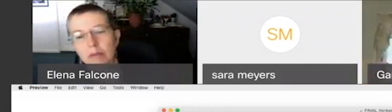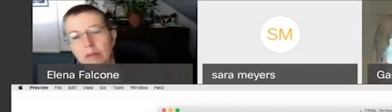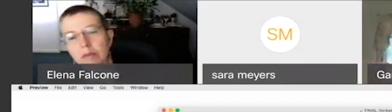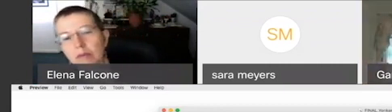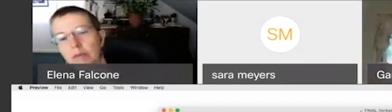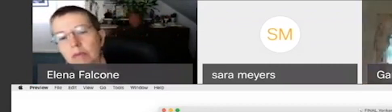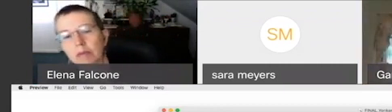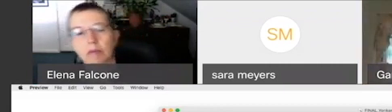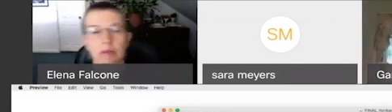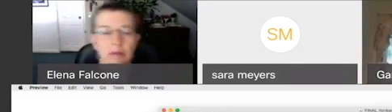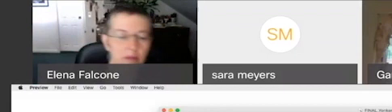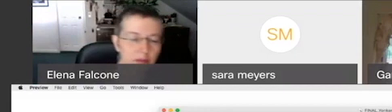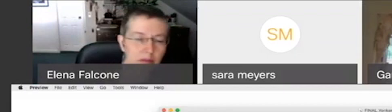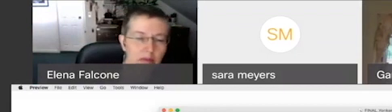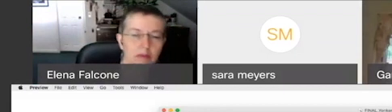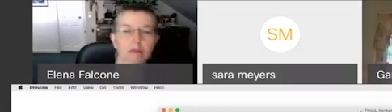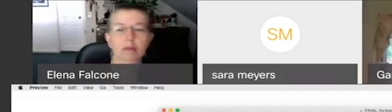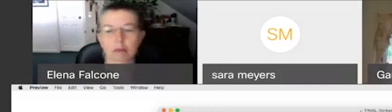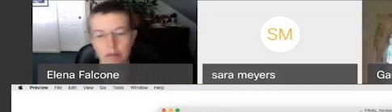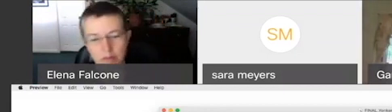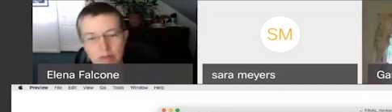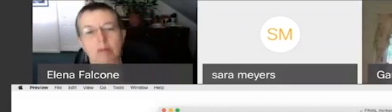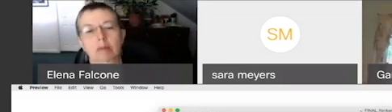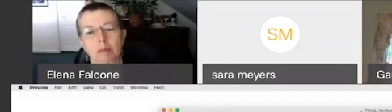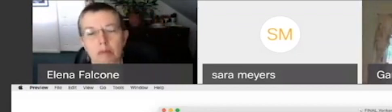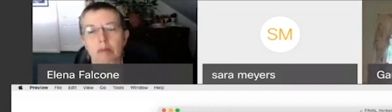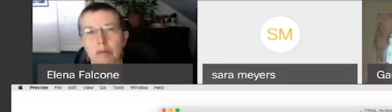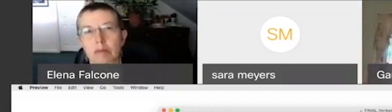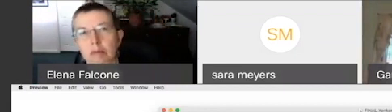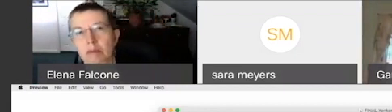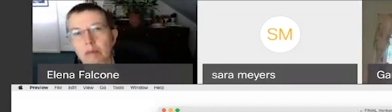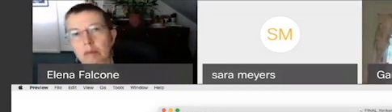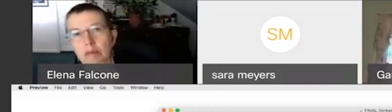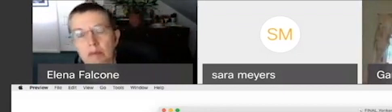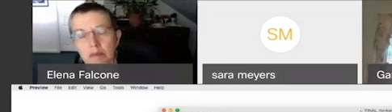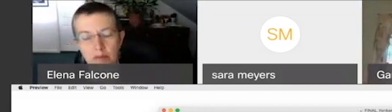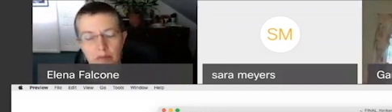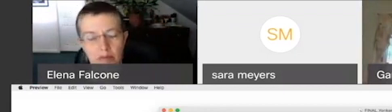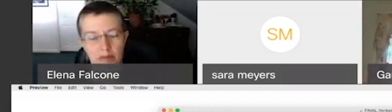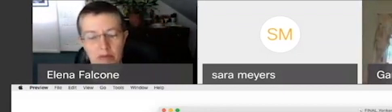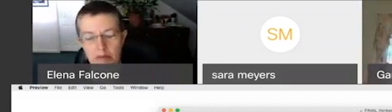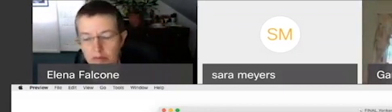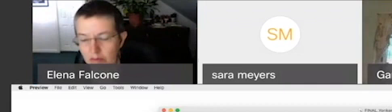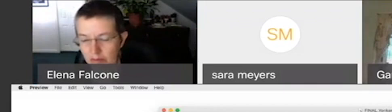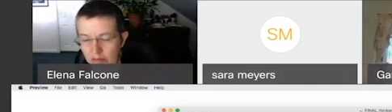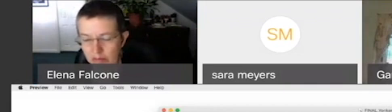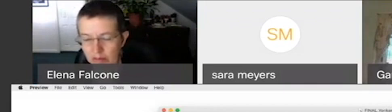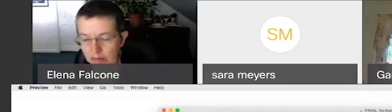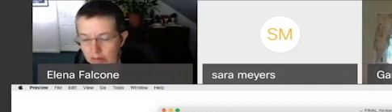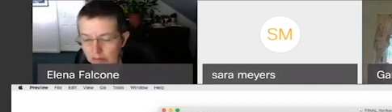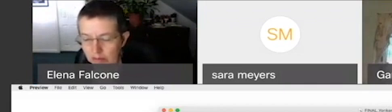trust. All right, a supplemental needs trust. A first party supplemental needs trust, you can create one of those if you're under